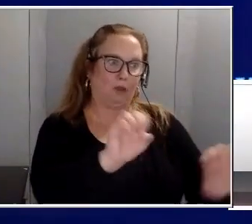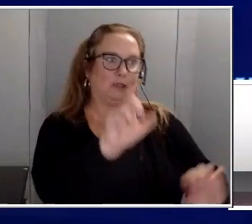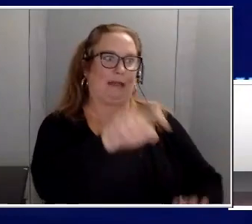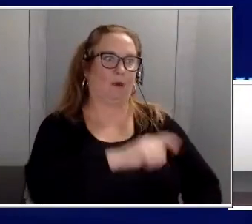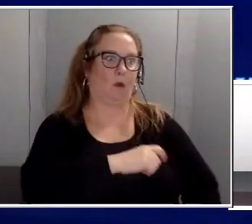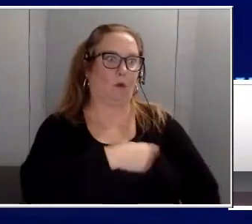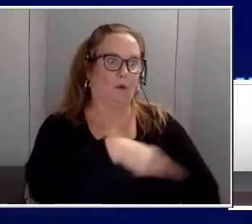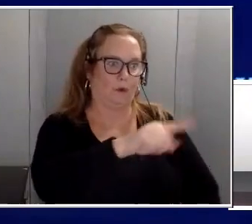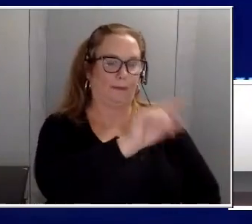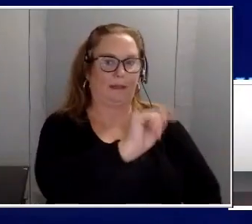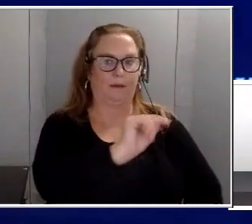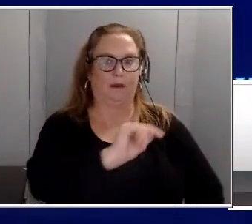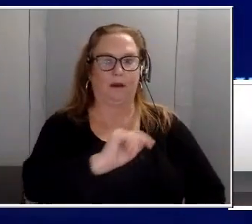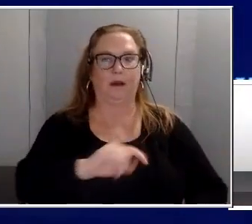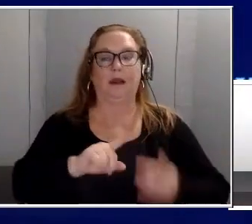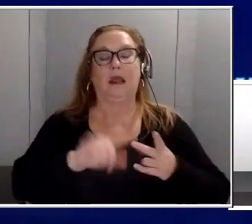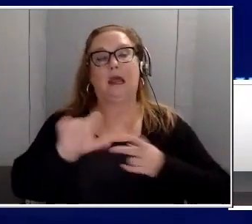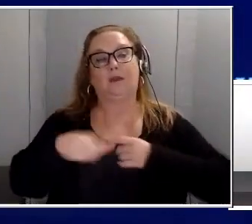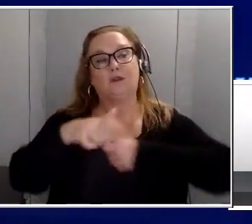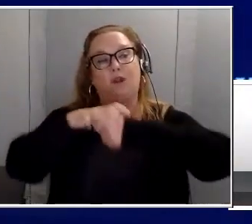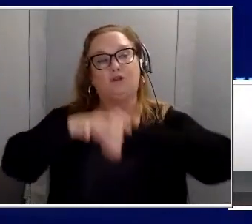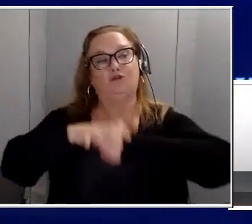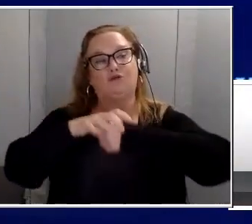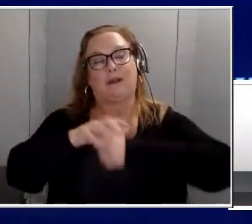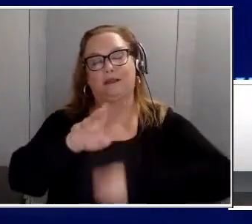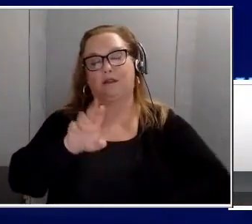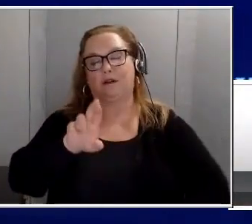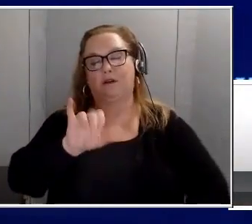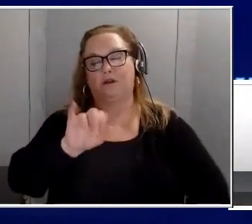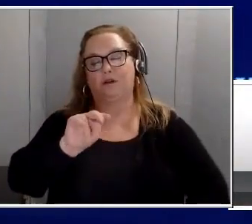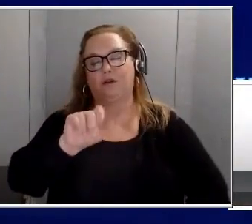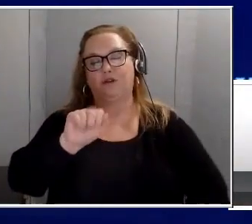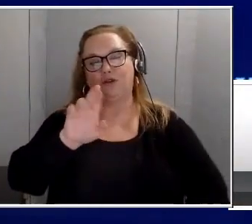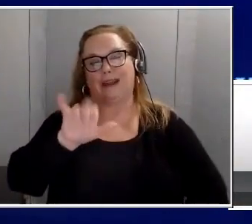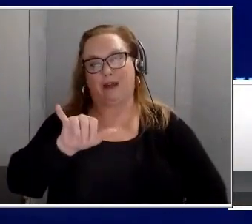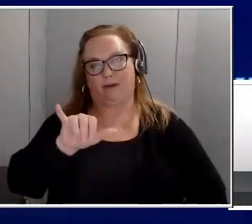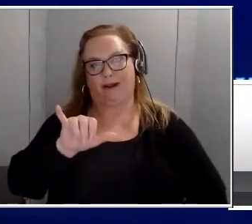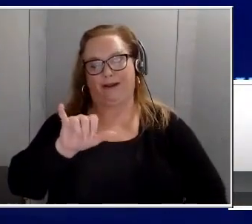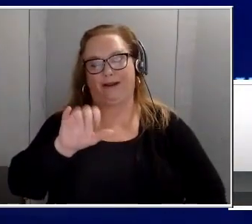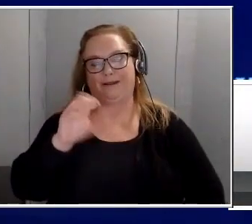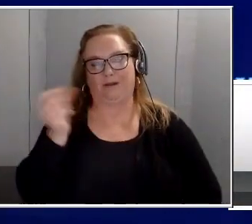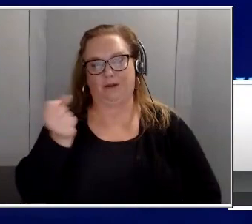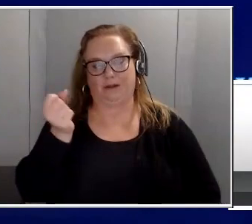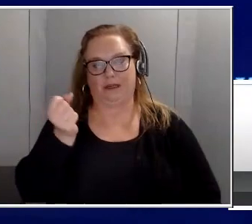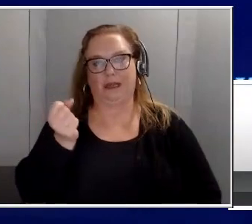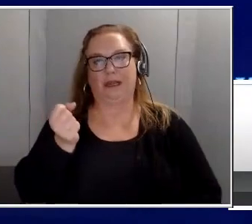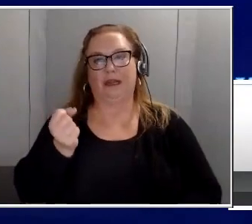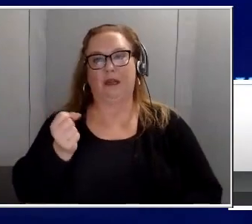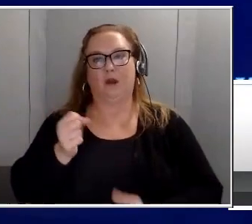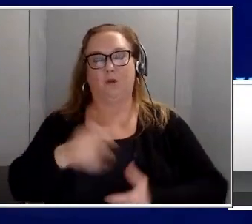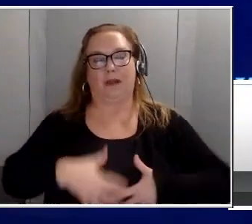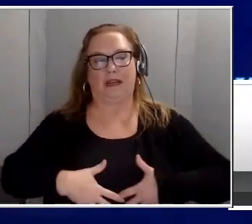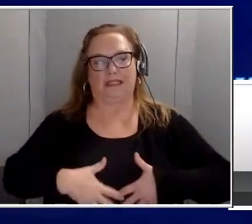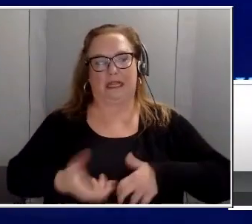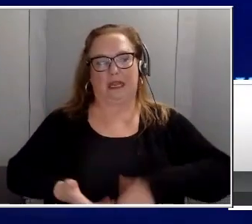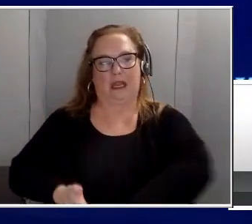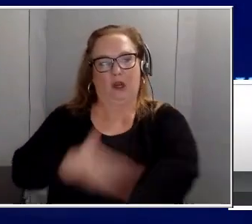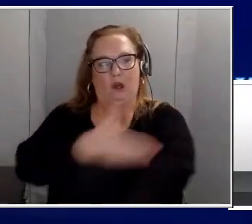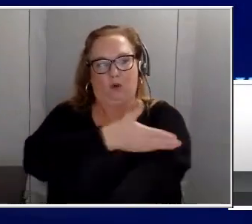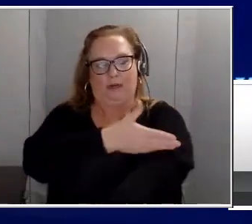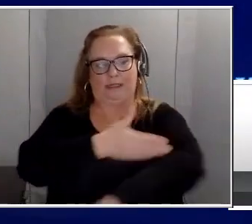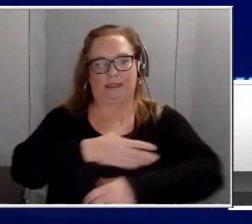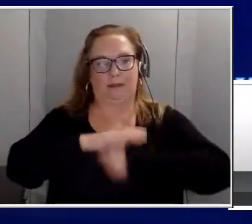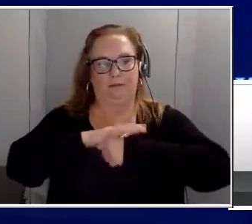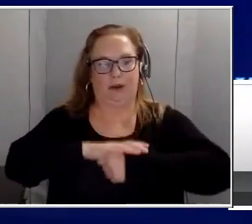about is called stress urinary incontinence. And that's urine leakage that occurs when there's an increase in abdominal pressure. So coughing,